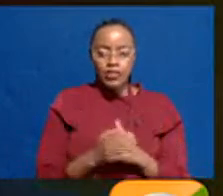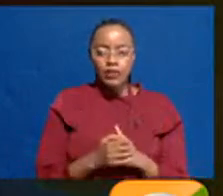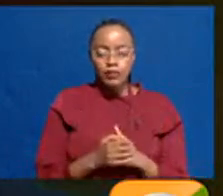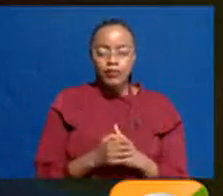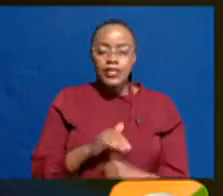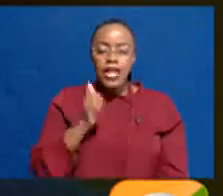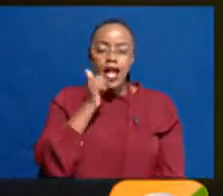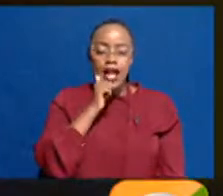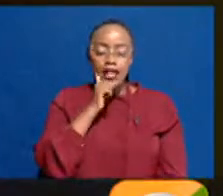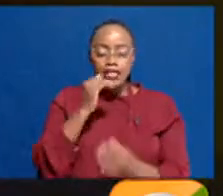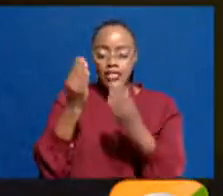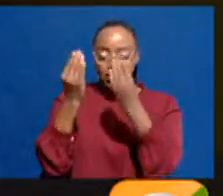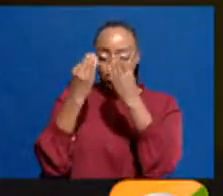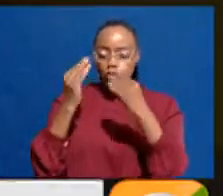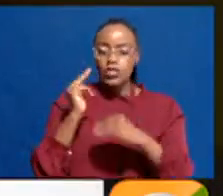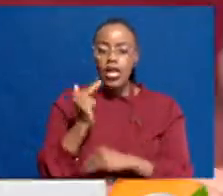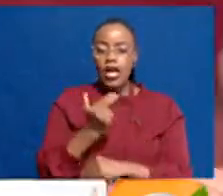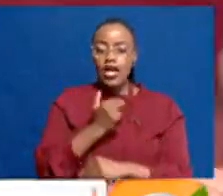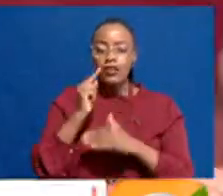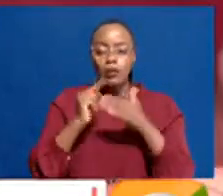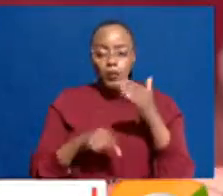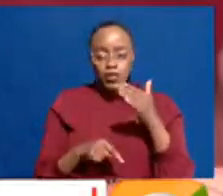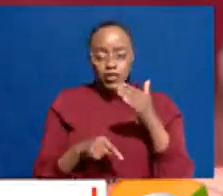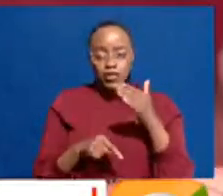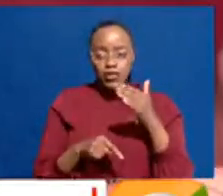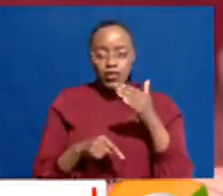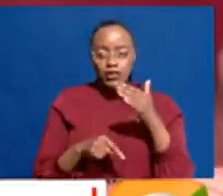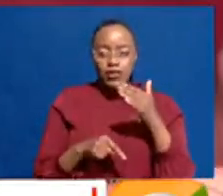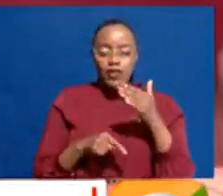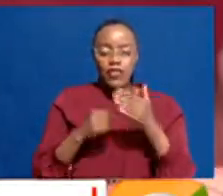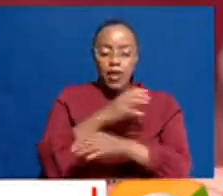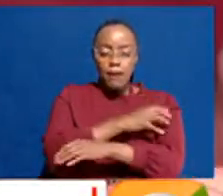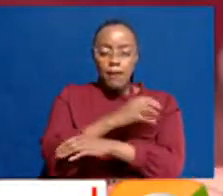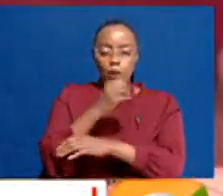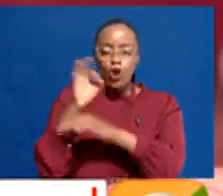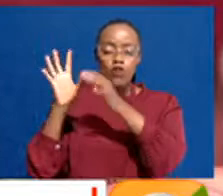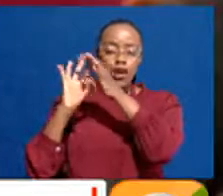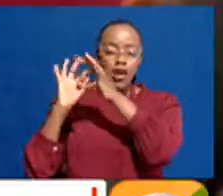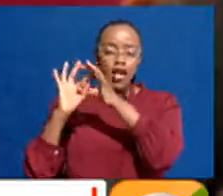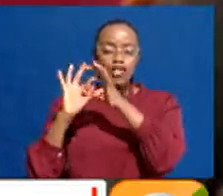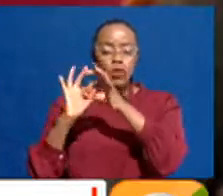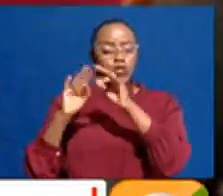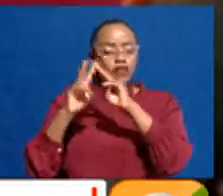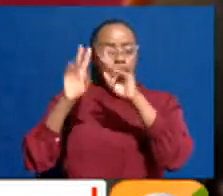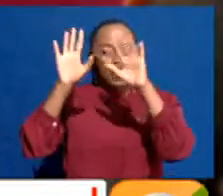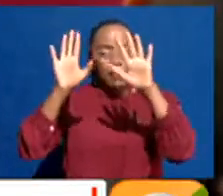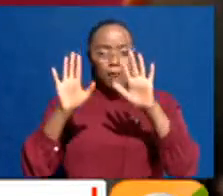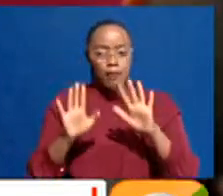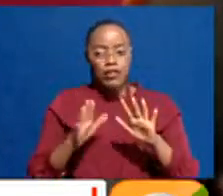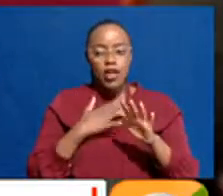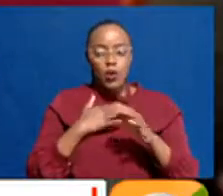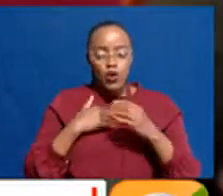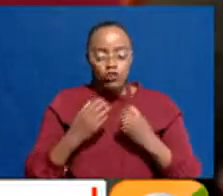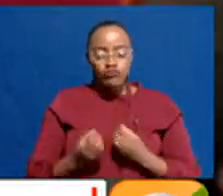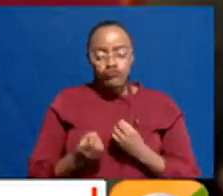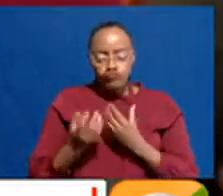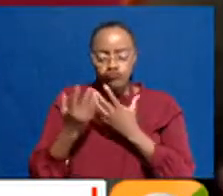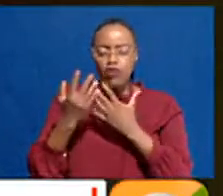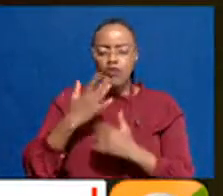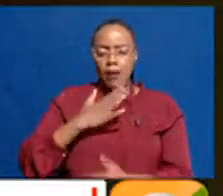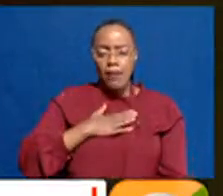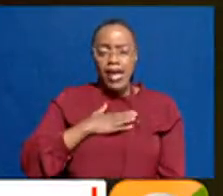Tata taught us that the sound and power of culture was everything. I also want to give tribute to Tata